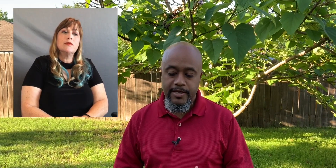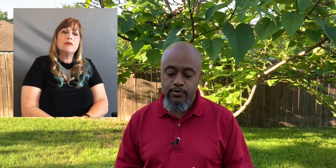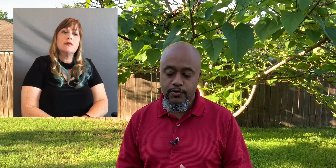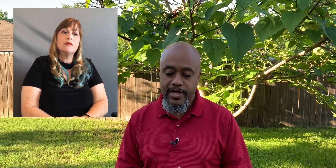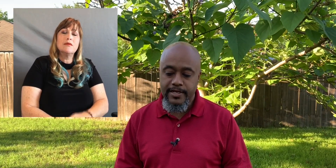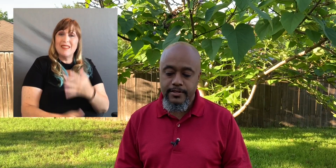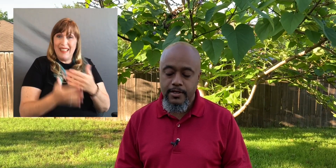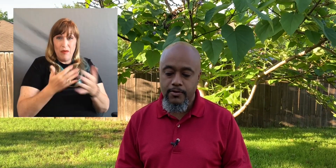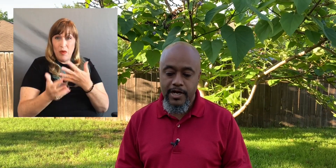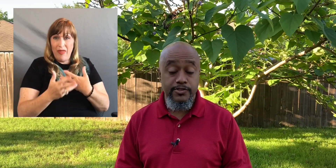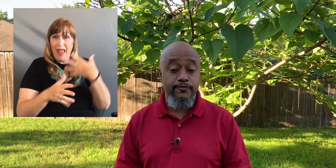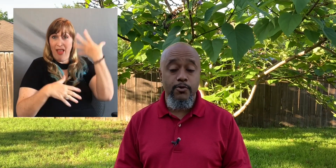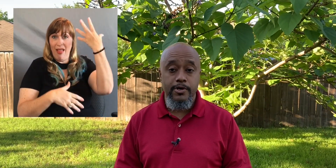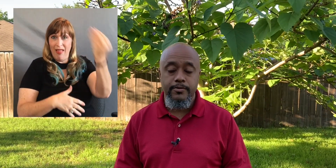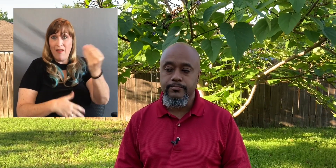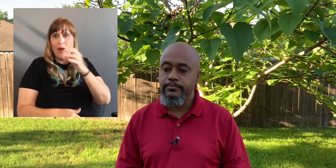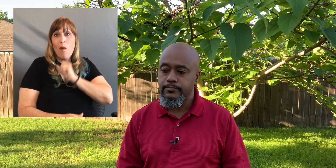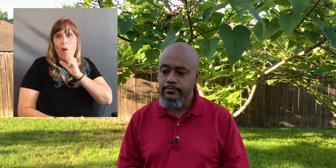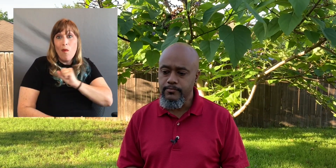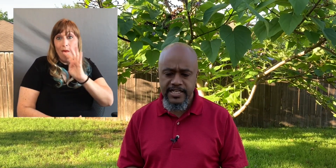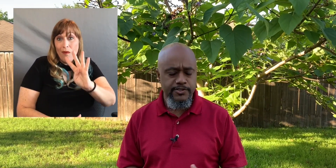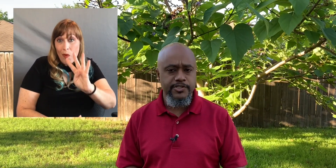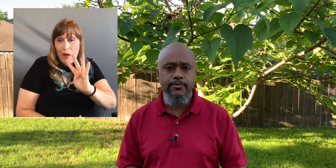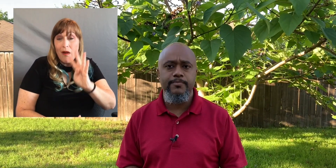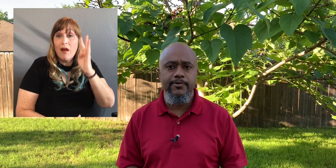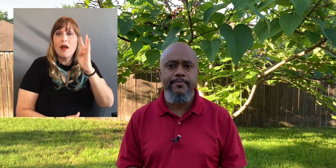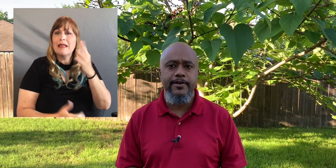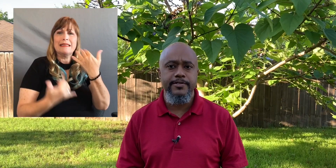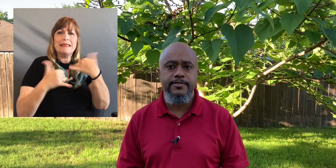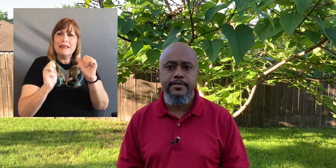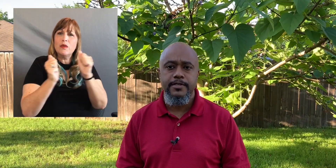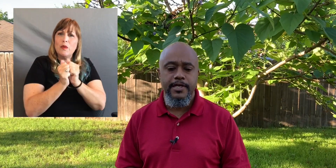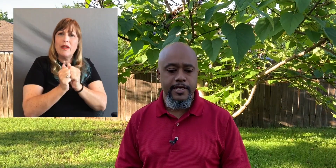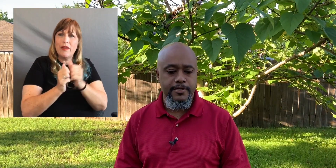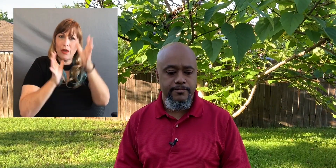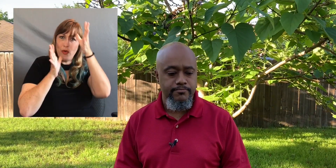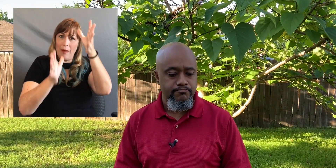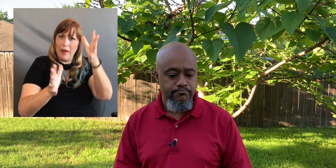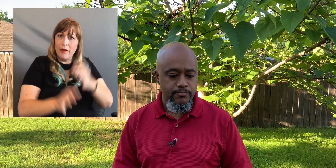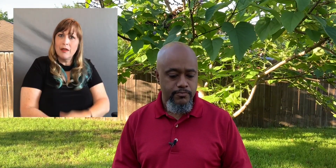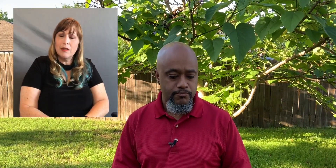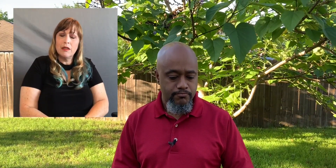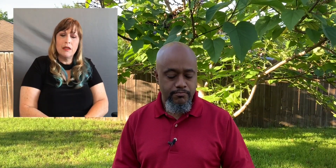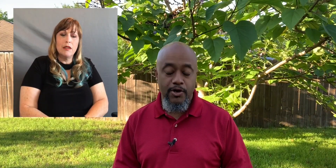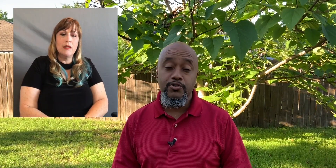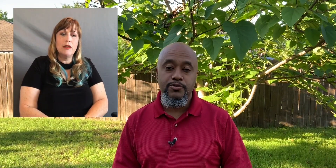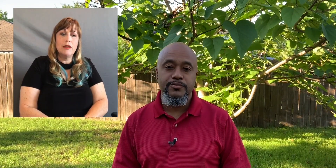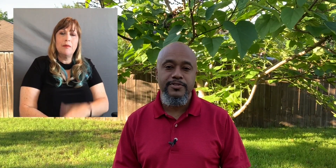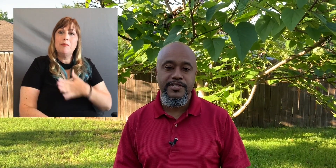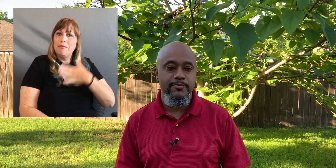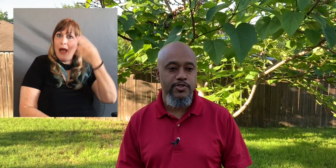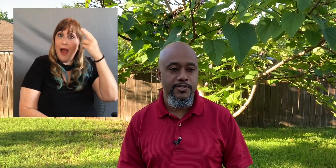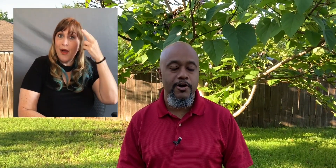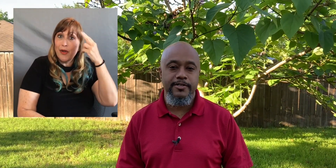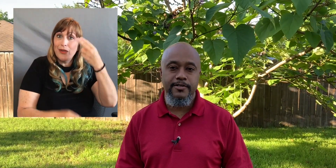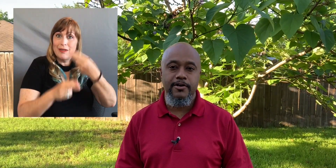Even when they moved away when I was 4, I still stayed with my grandparents. And my uncle,